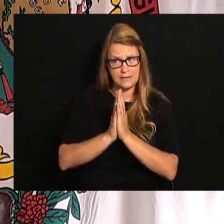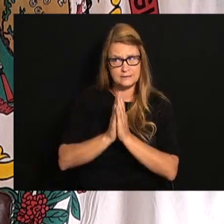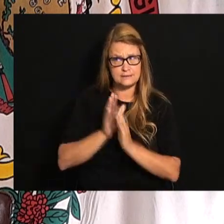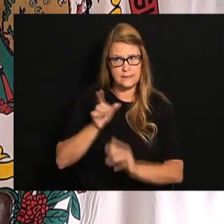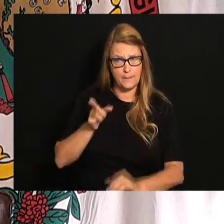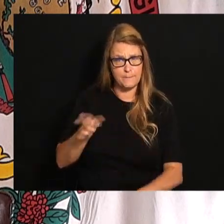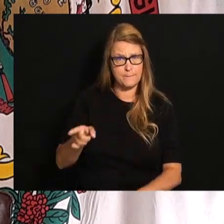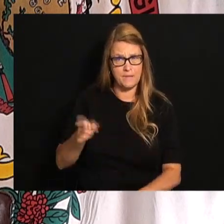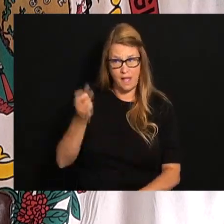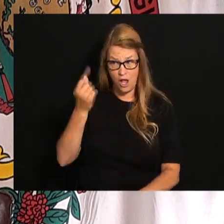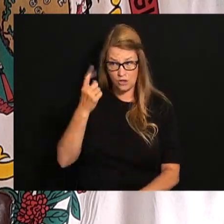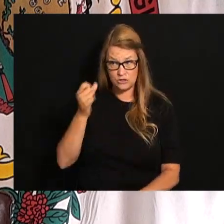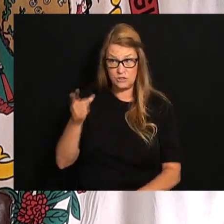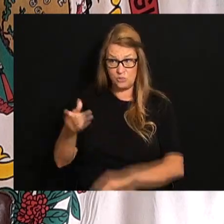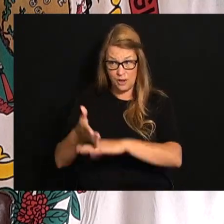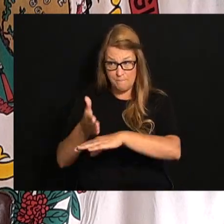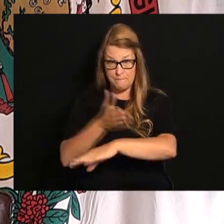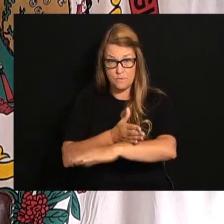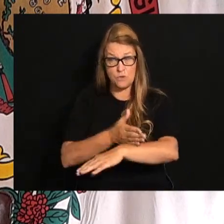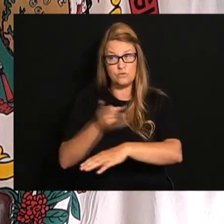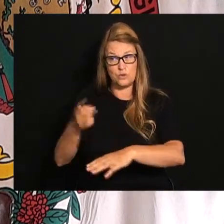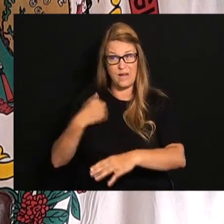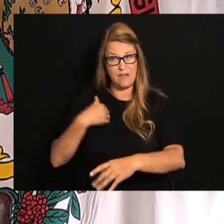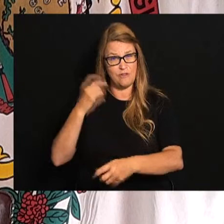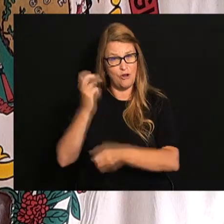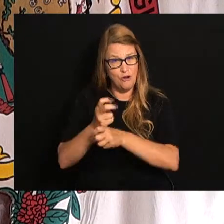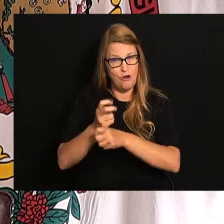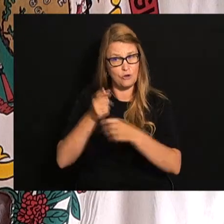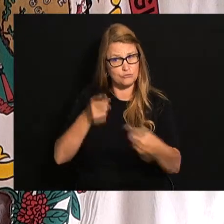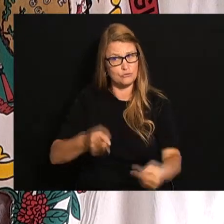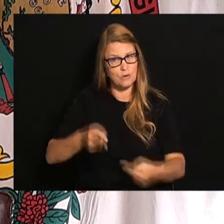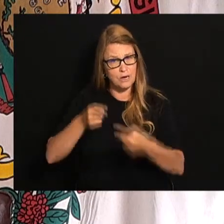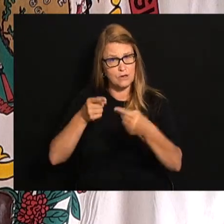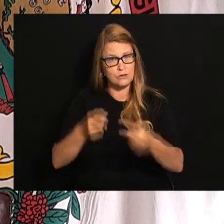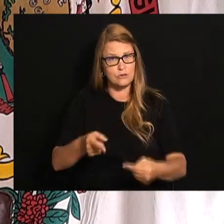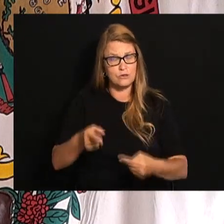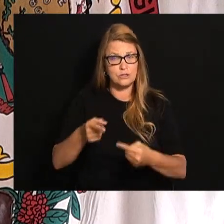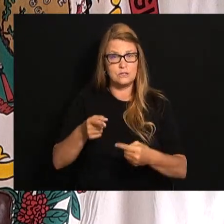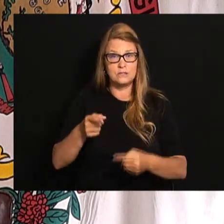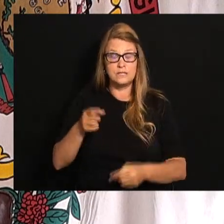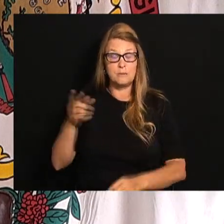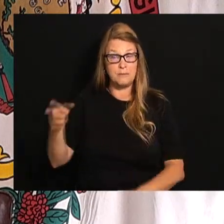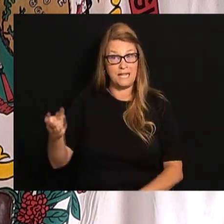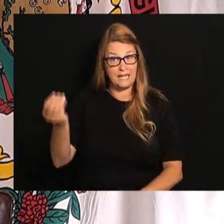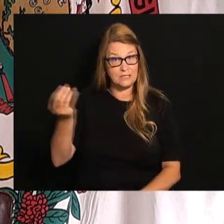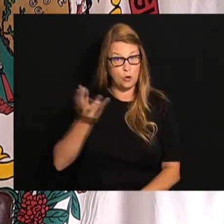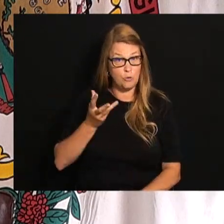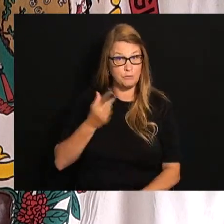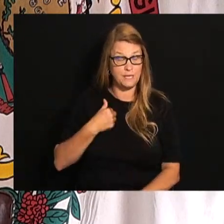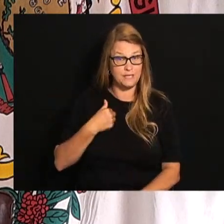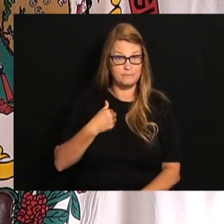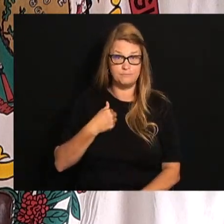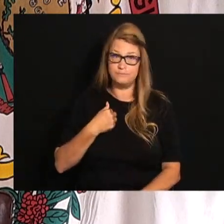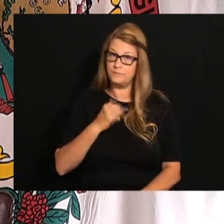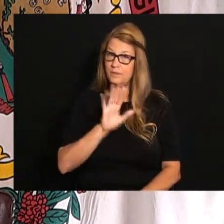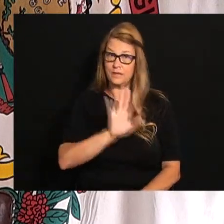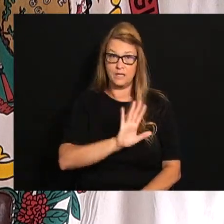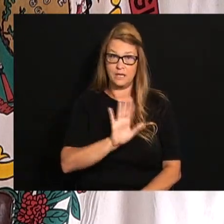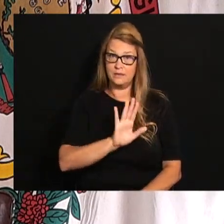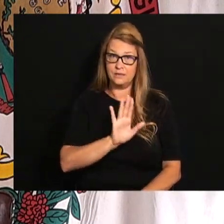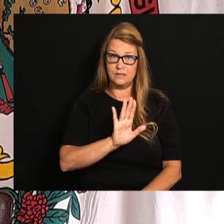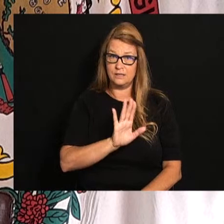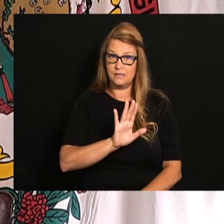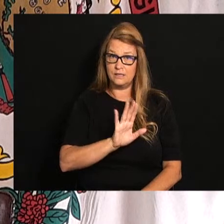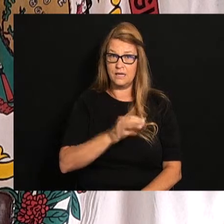understand you're doing better, and I know it's been a tough go and all that and everything. And he said, look,